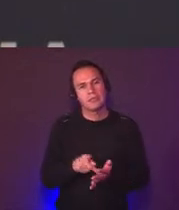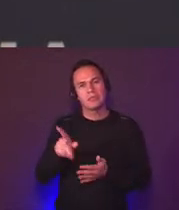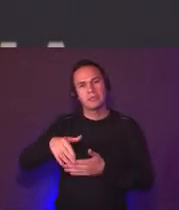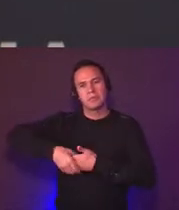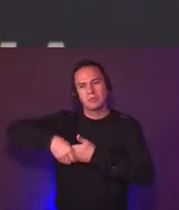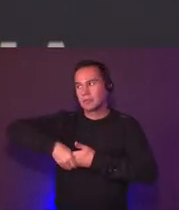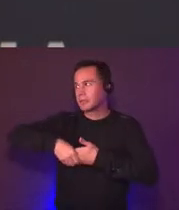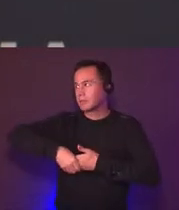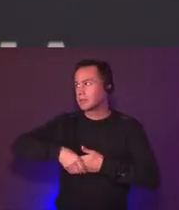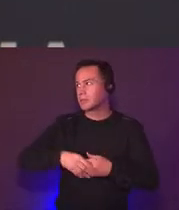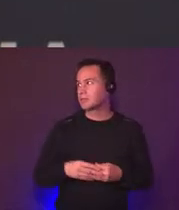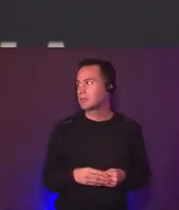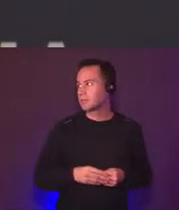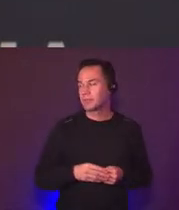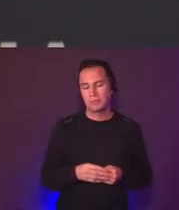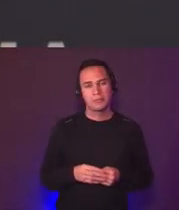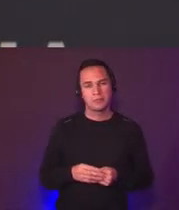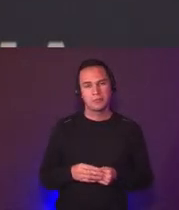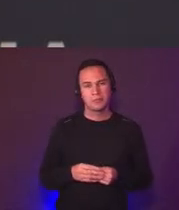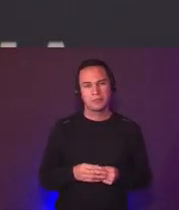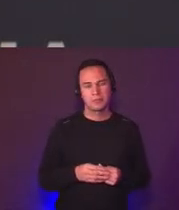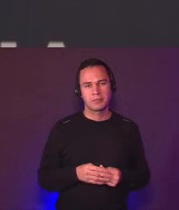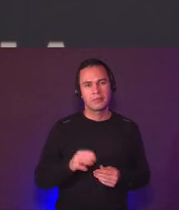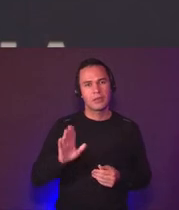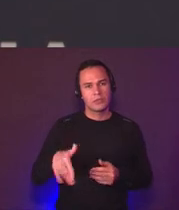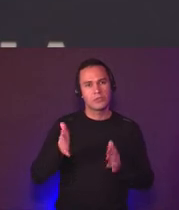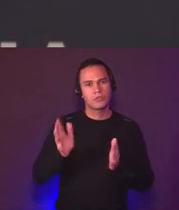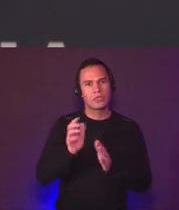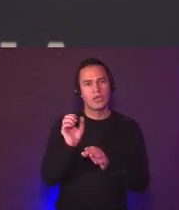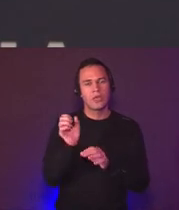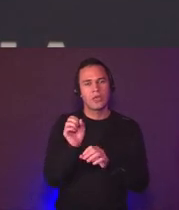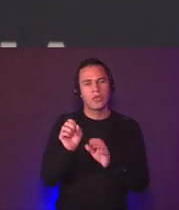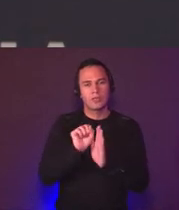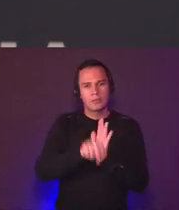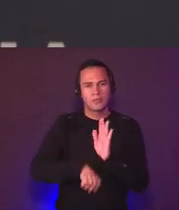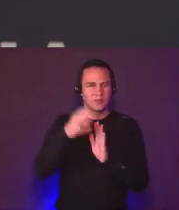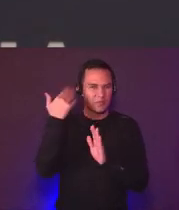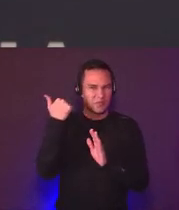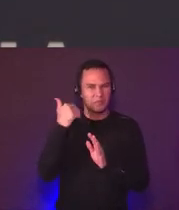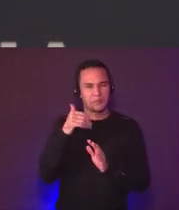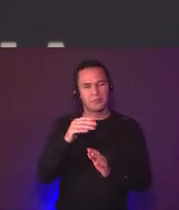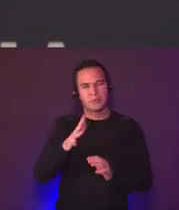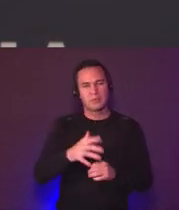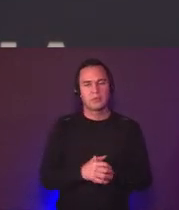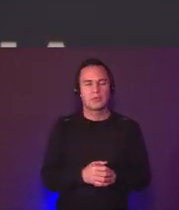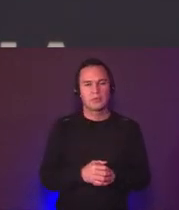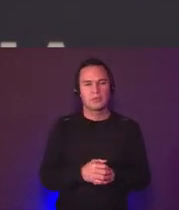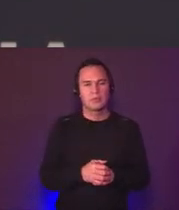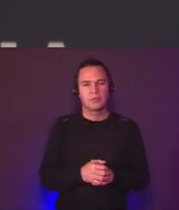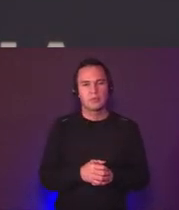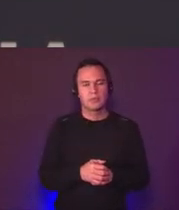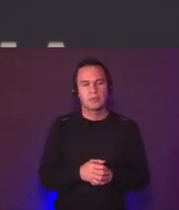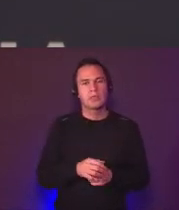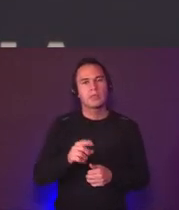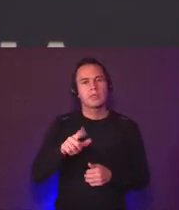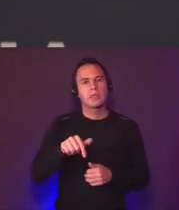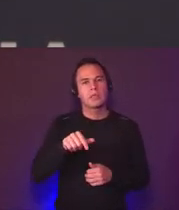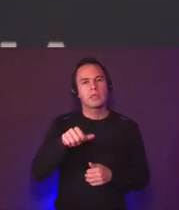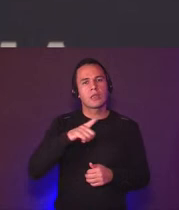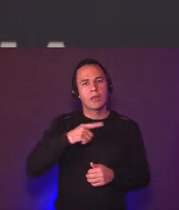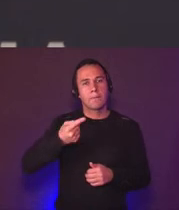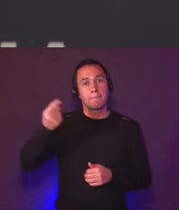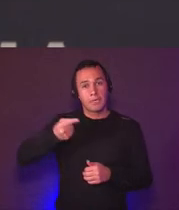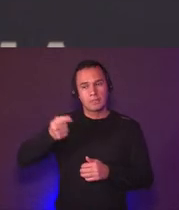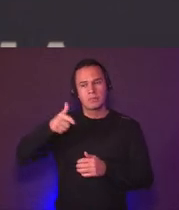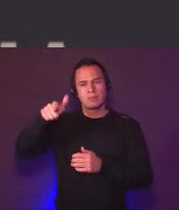Half a century ago, by this time of the year, Phil Meyer had the final proofs of the first edition of Precision Journalism before it